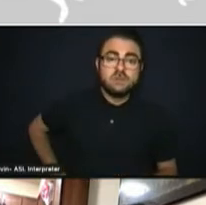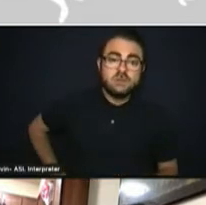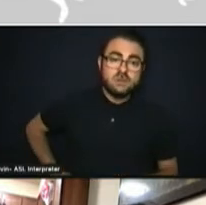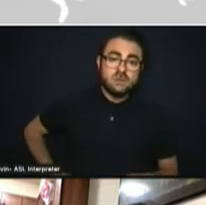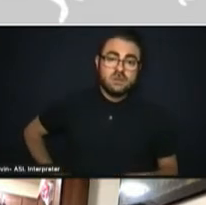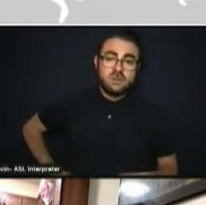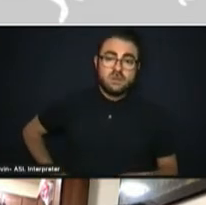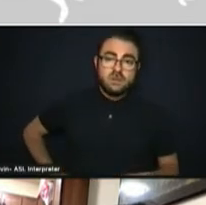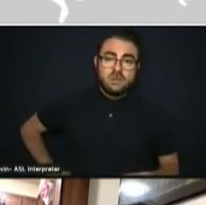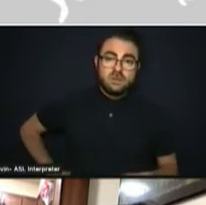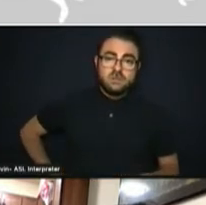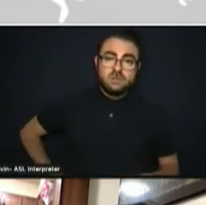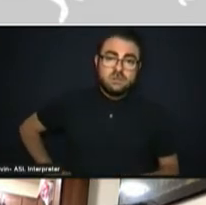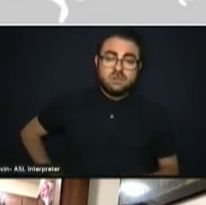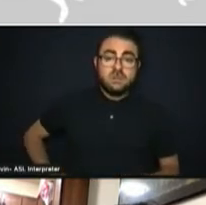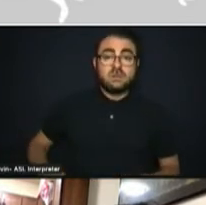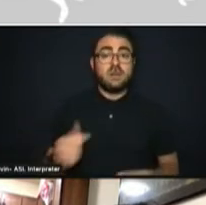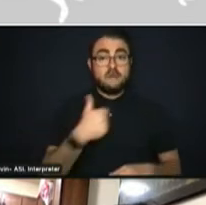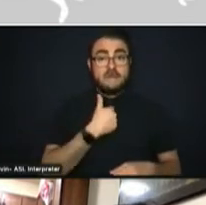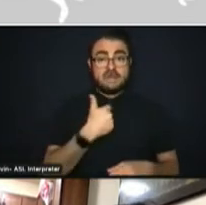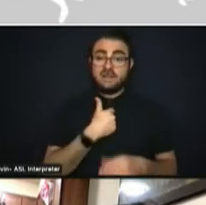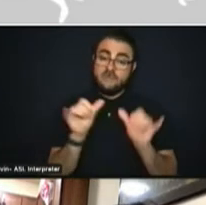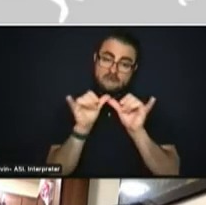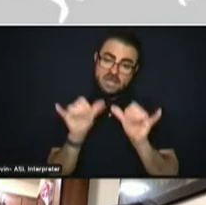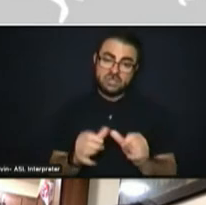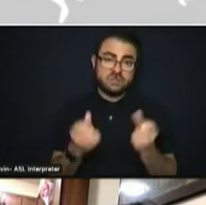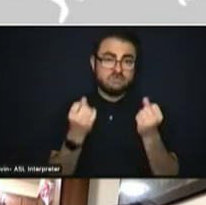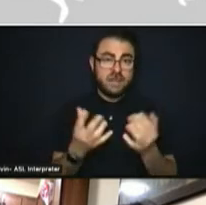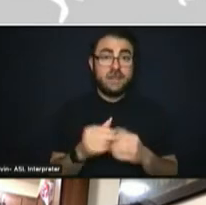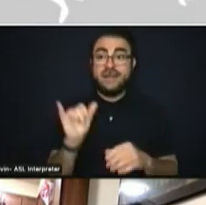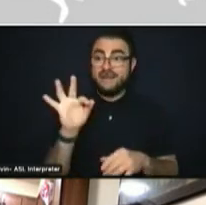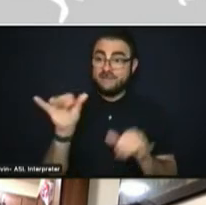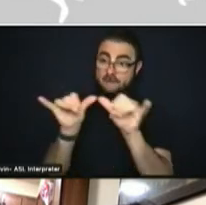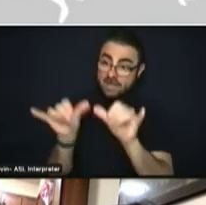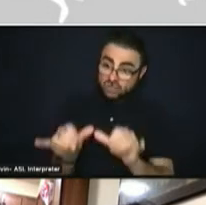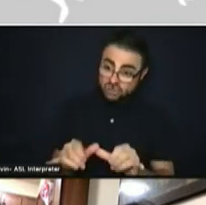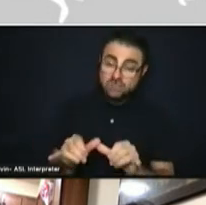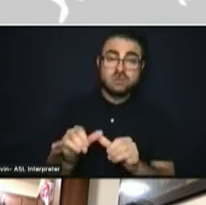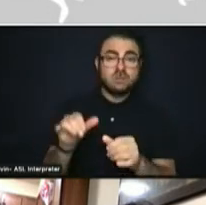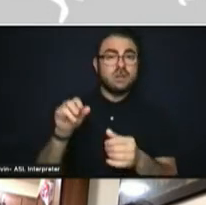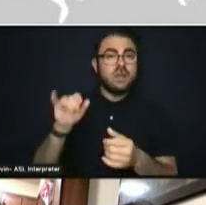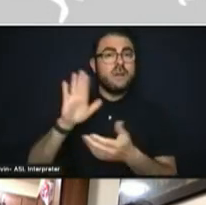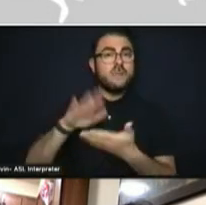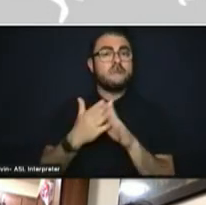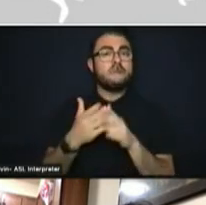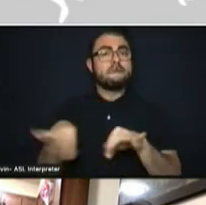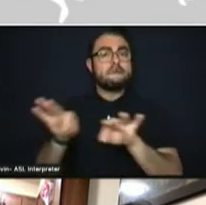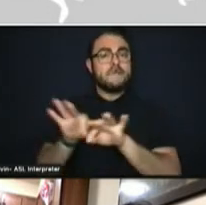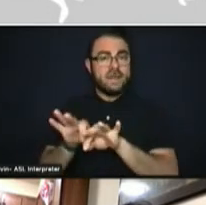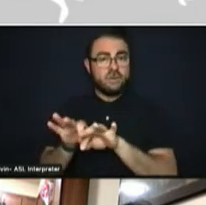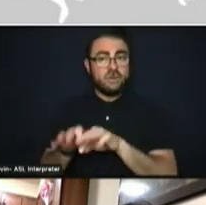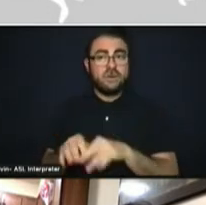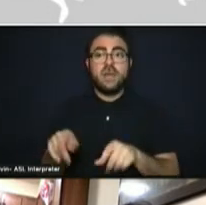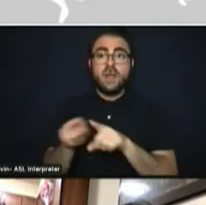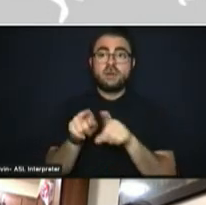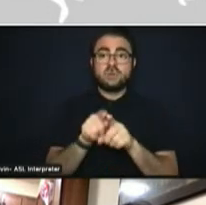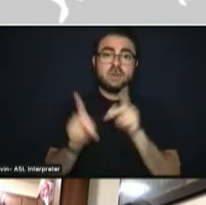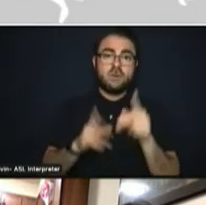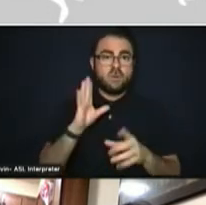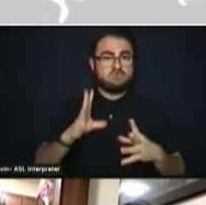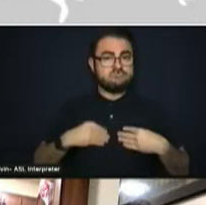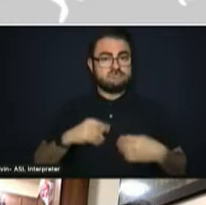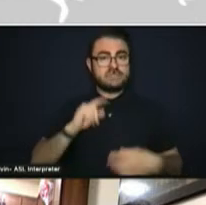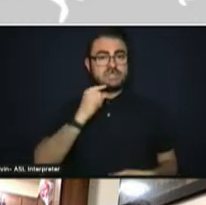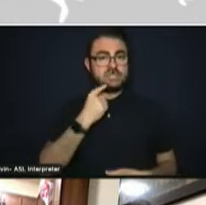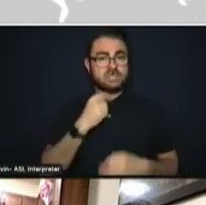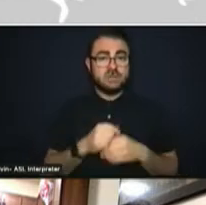measurement person, if you measure something, it begins to matter and it's taken seriously by officers. However, if you